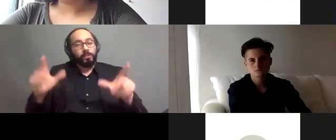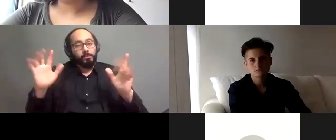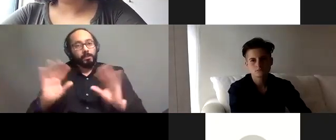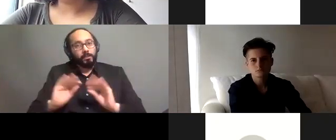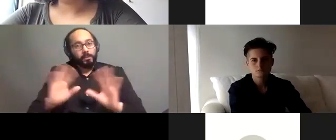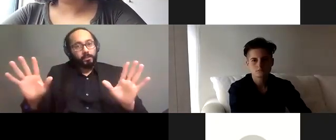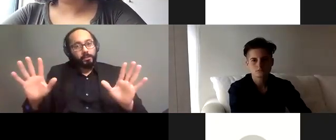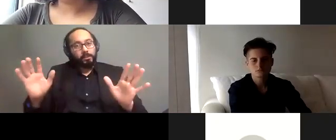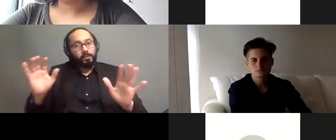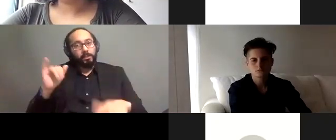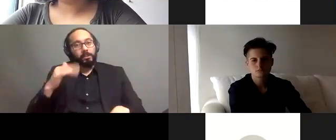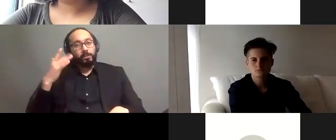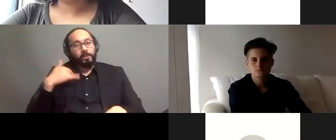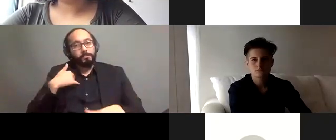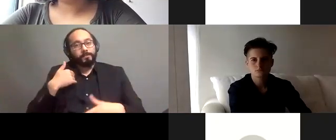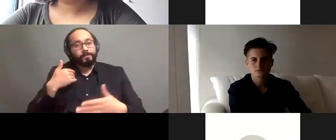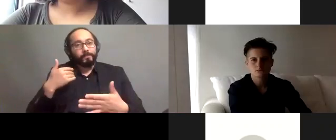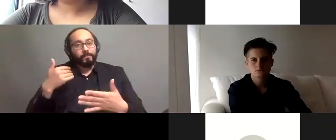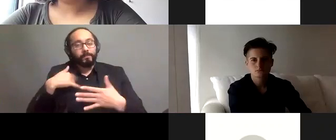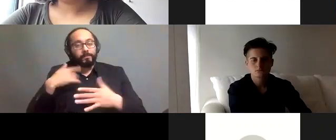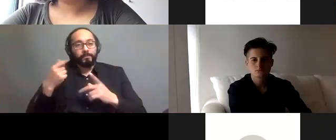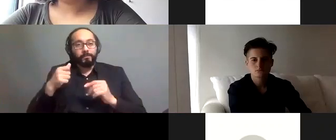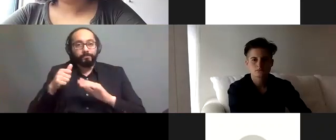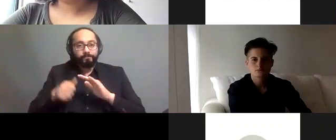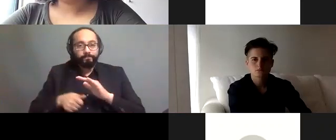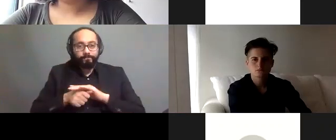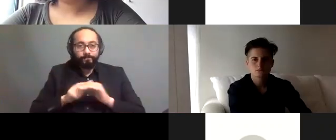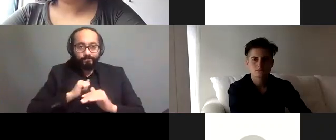of cut off myself from seeing therapists.